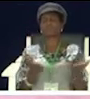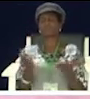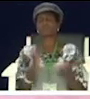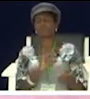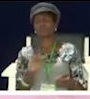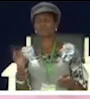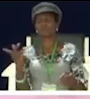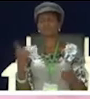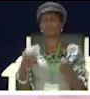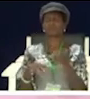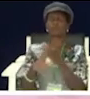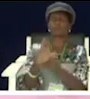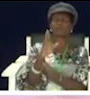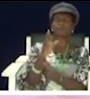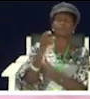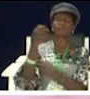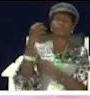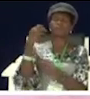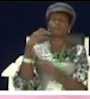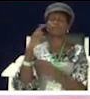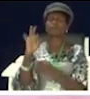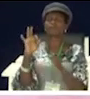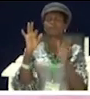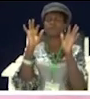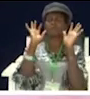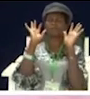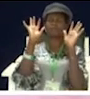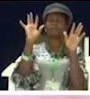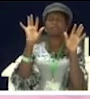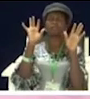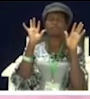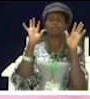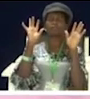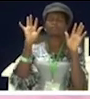I'm serving a God of